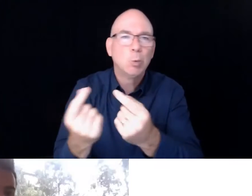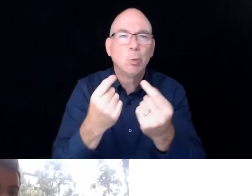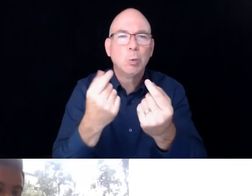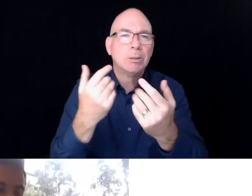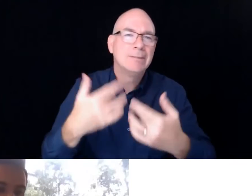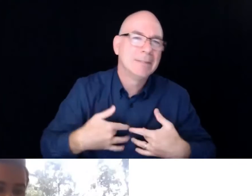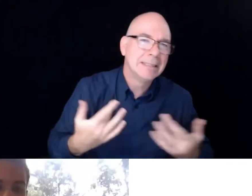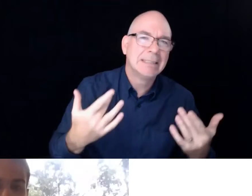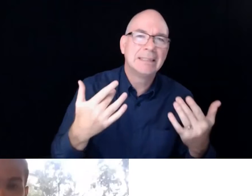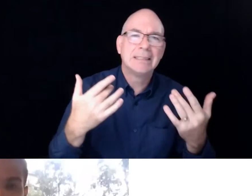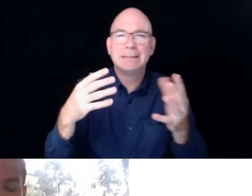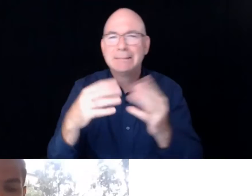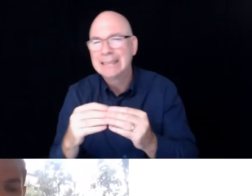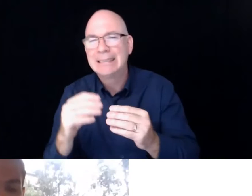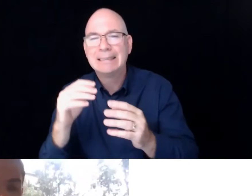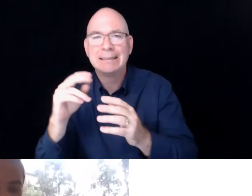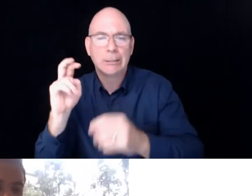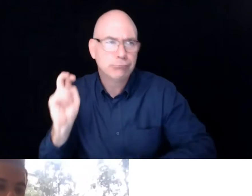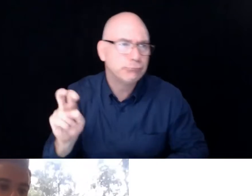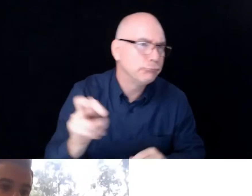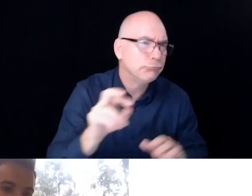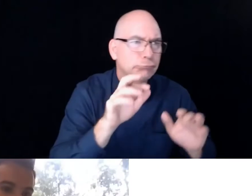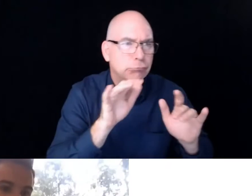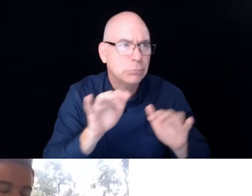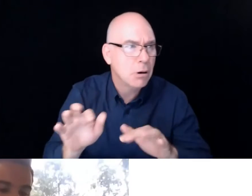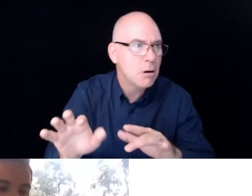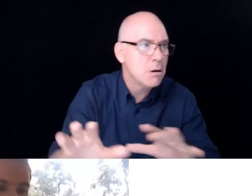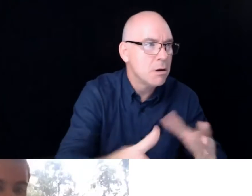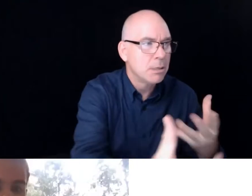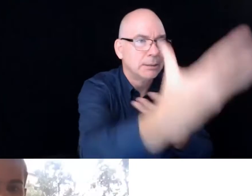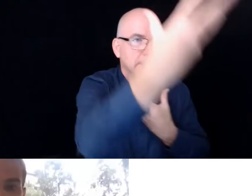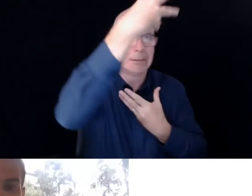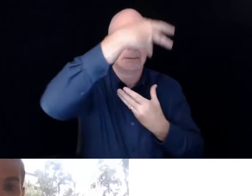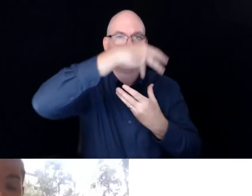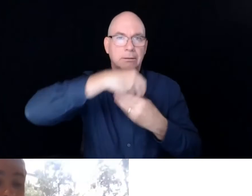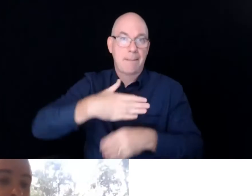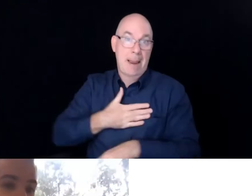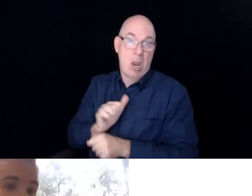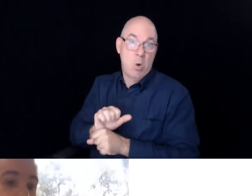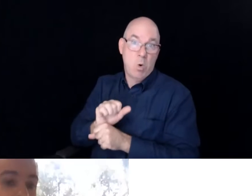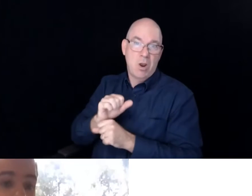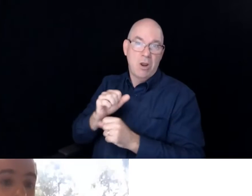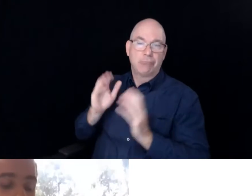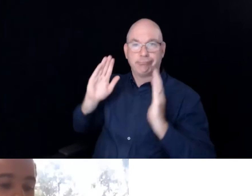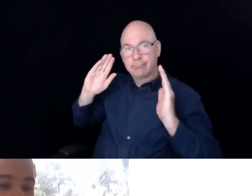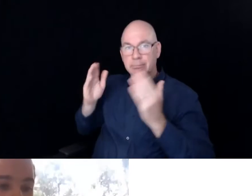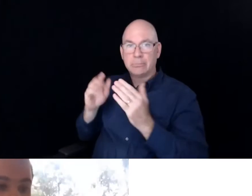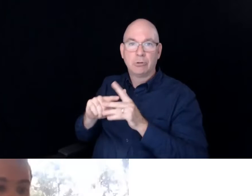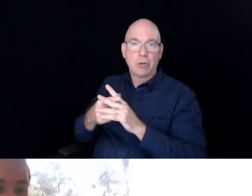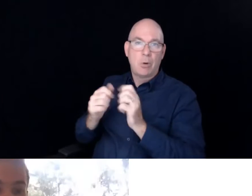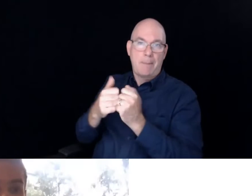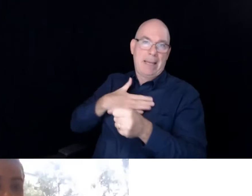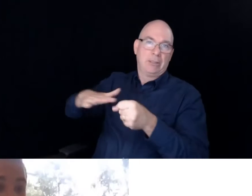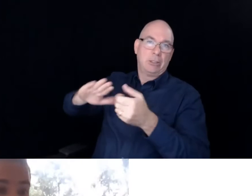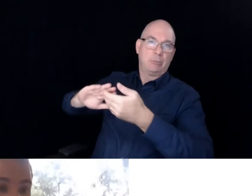and to have this knowledge that I used to integrate in my social work in general. I started with educating the community about